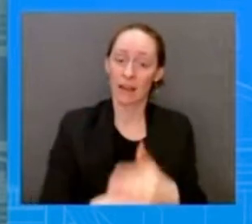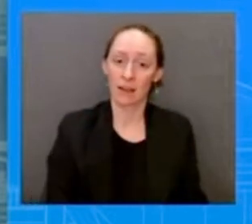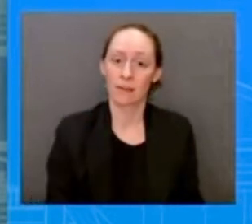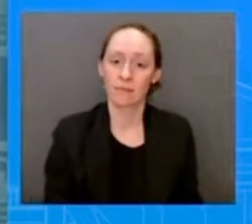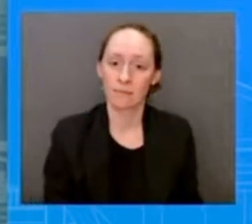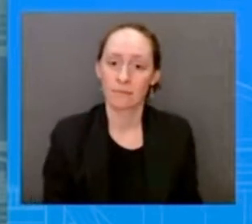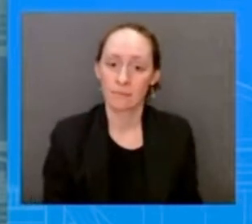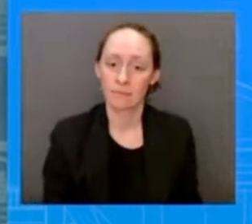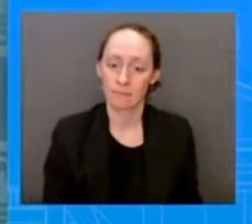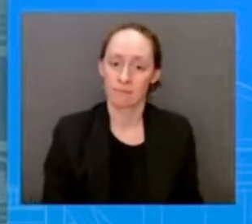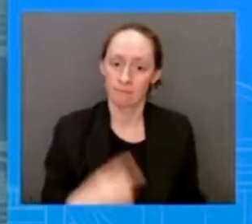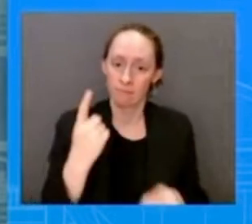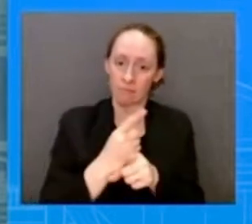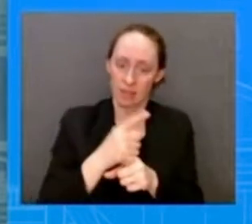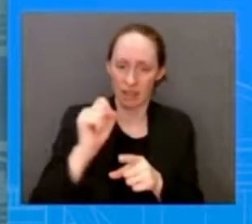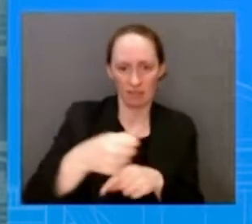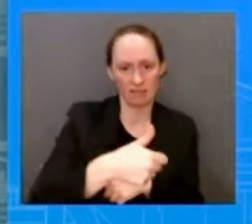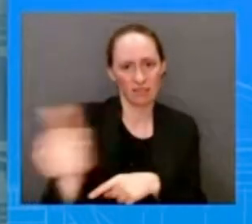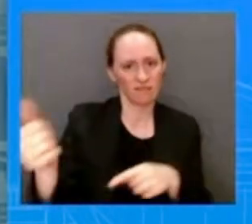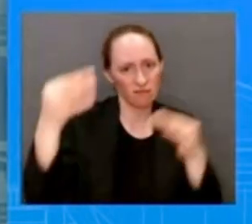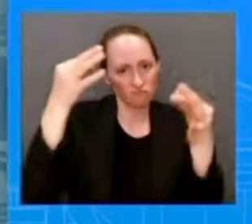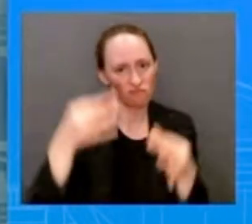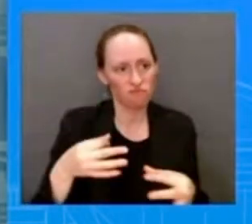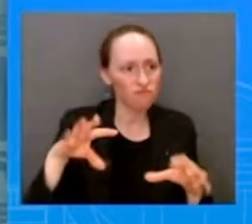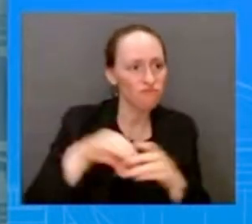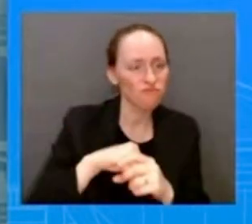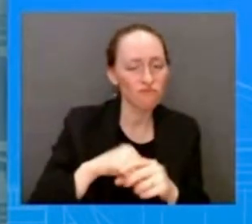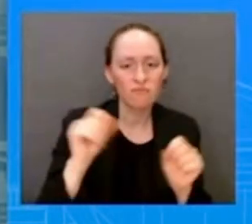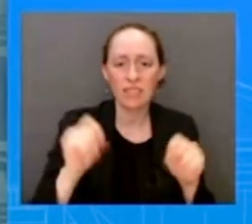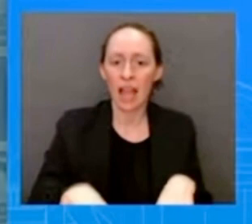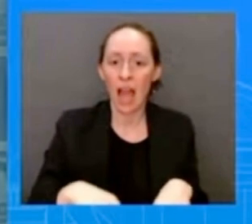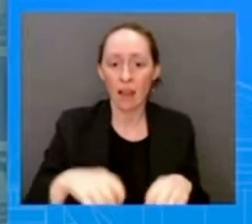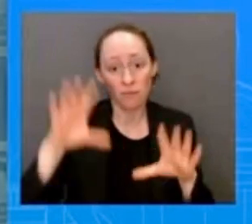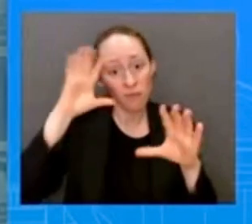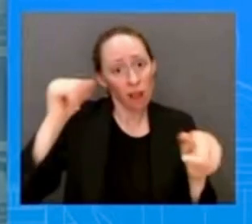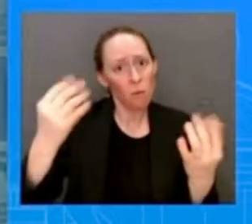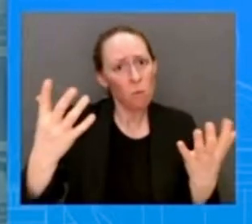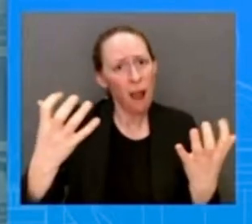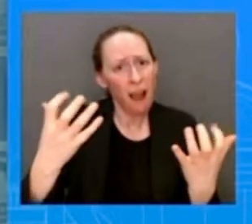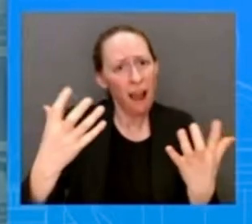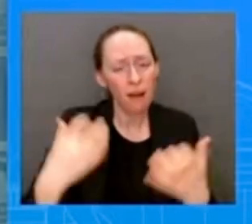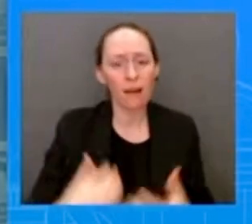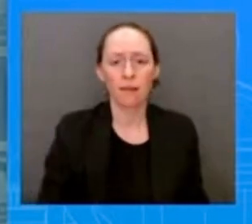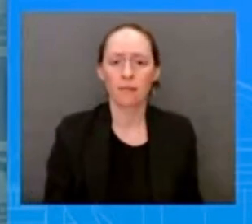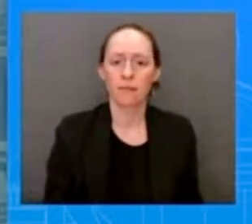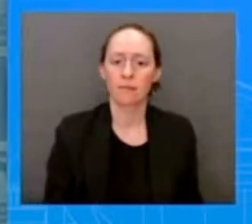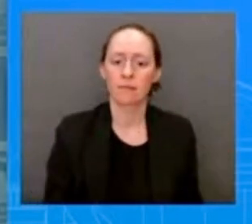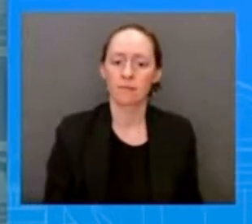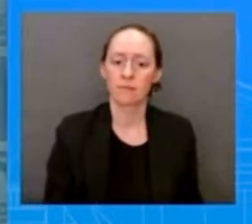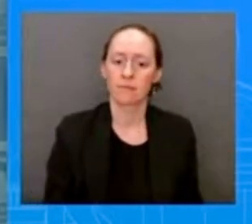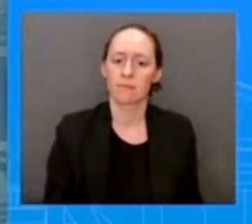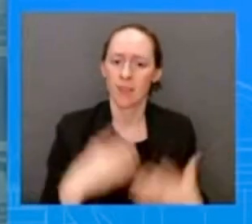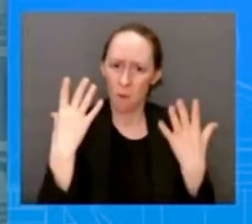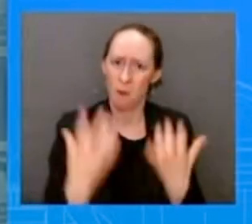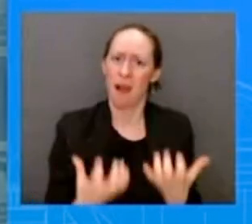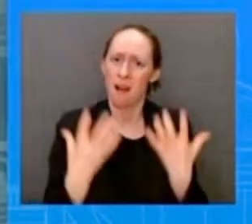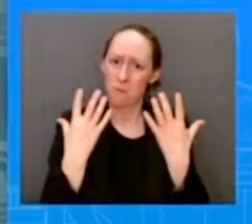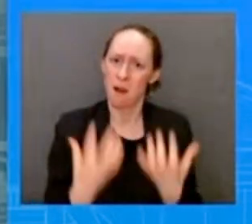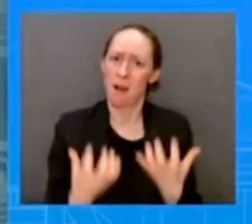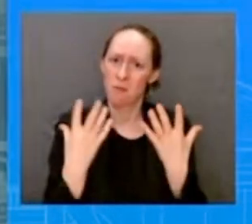And the president is continuing to fight for that. He's been calling for that for the past 20 years. They don't have that yet. So this